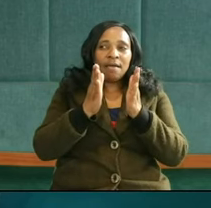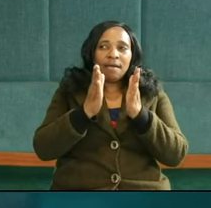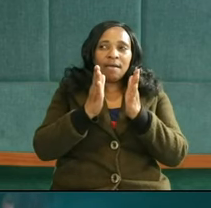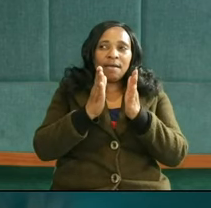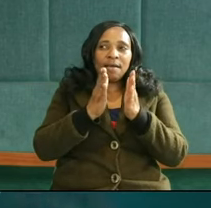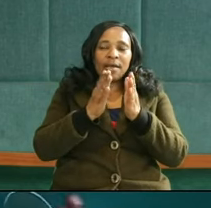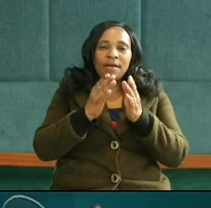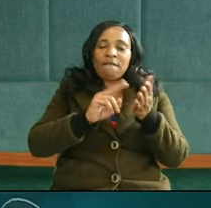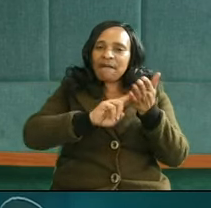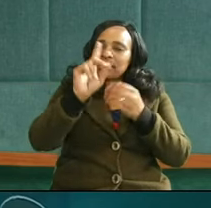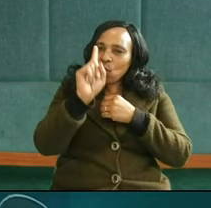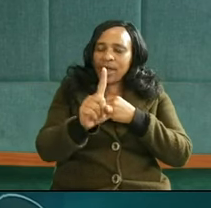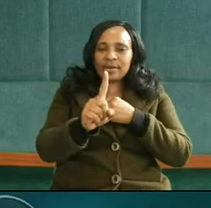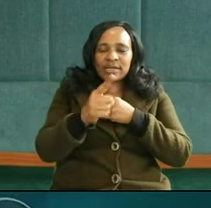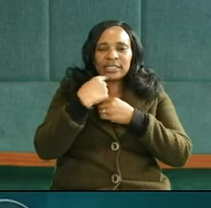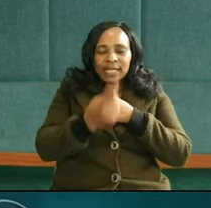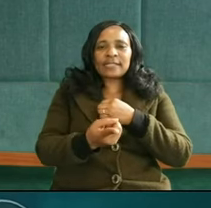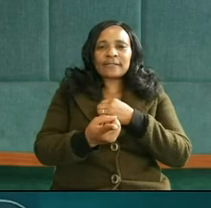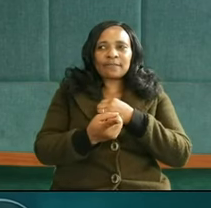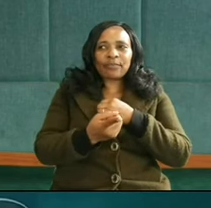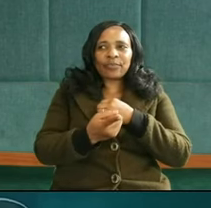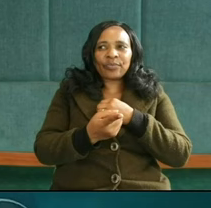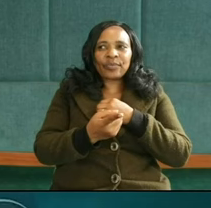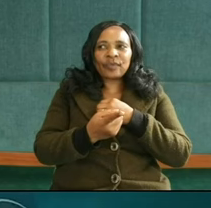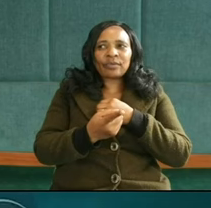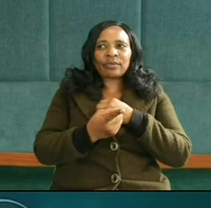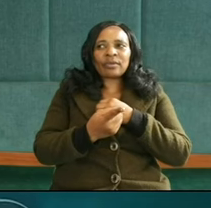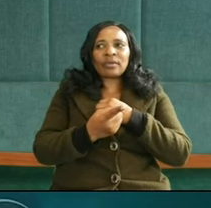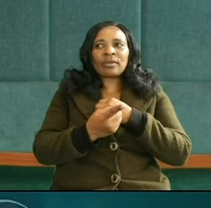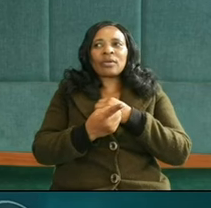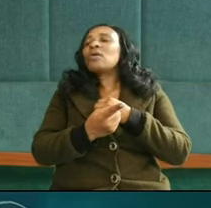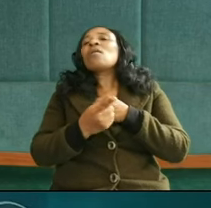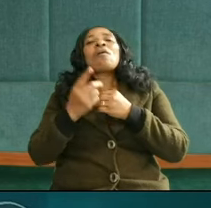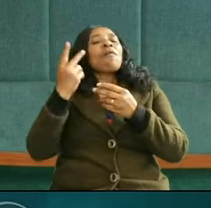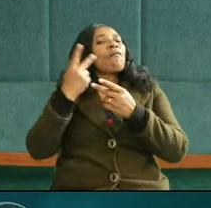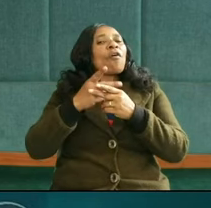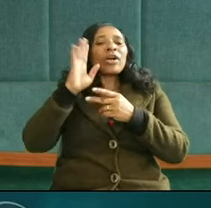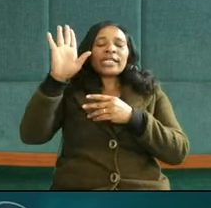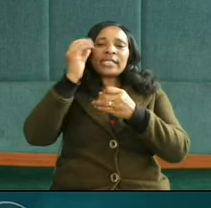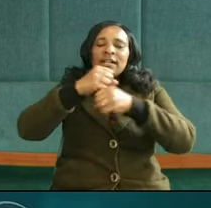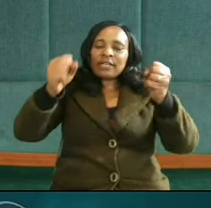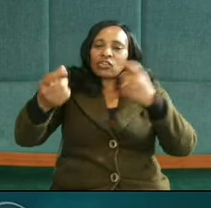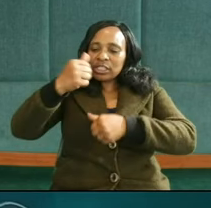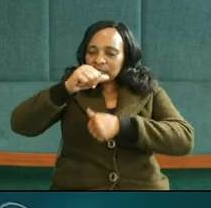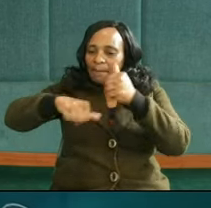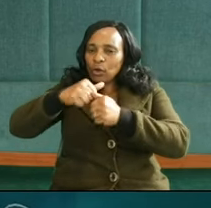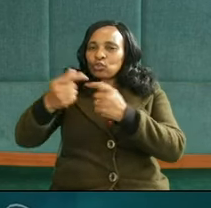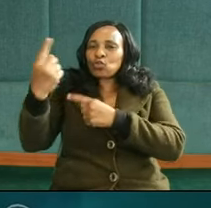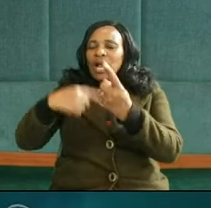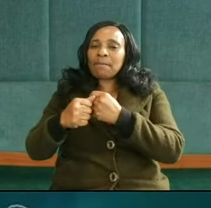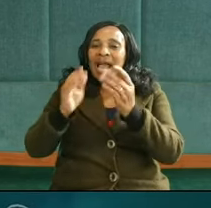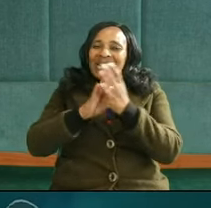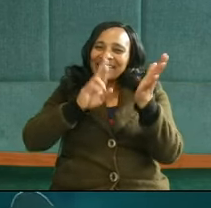Isaiah 56, beginning from verse number 1, it says, "Keep justice and do righteousness, for my salvation is about to come, and my